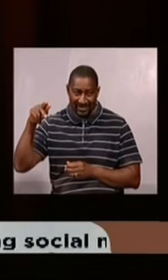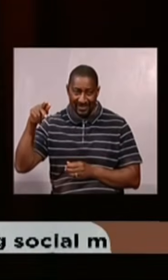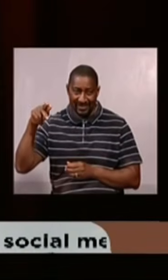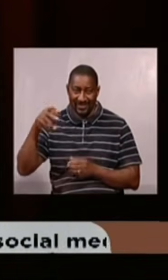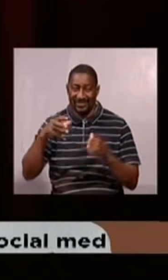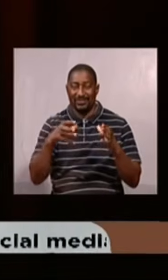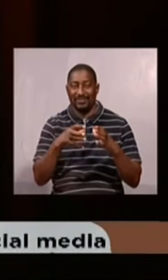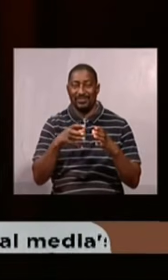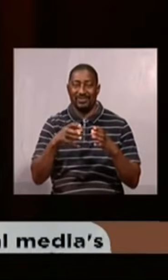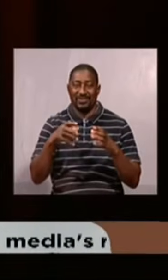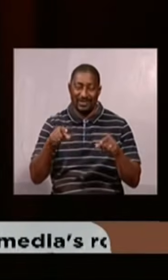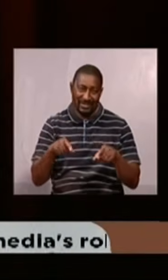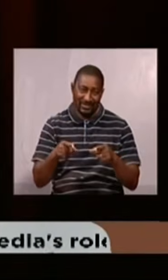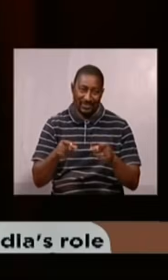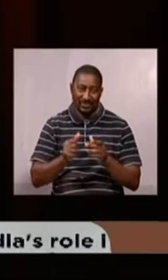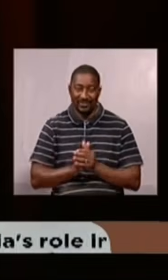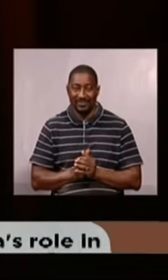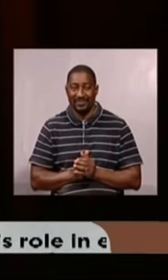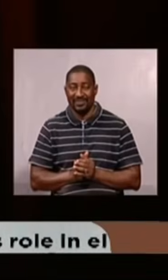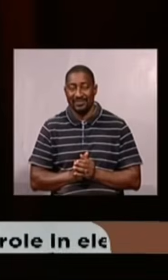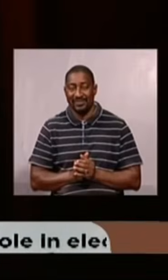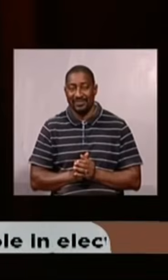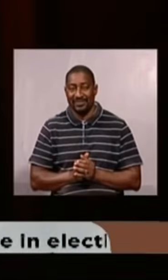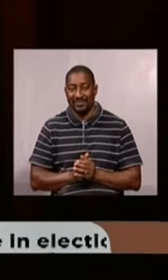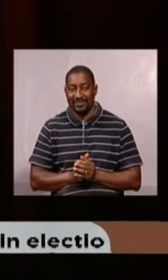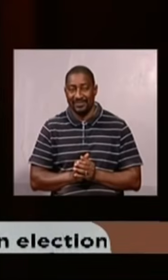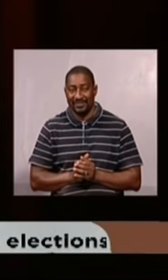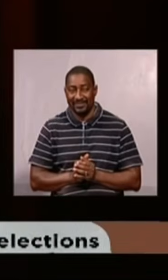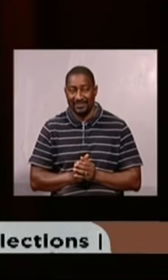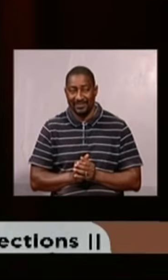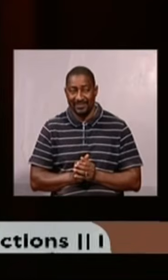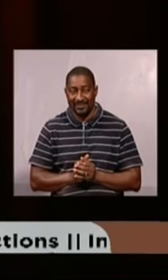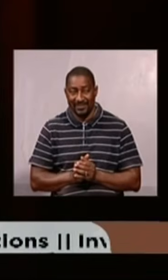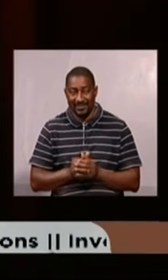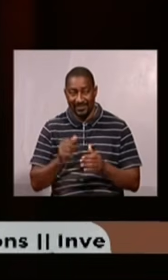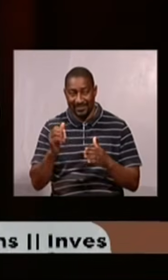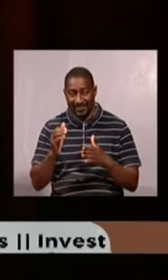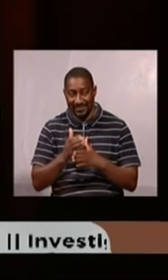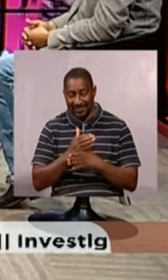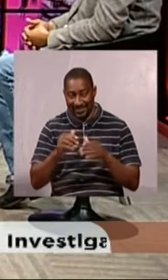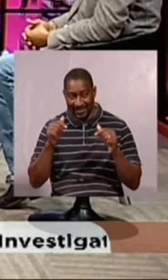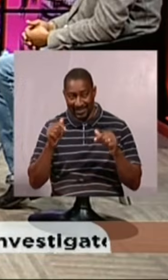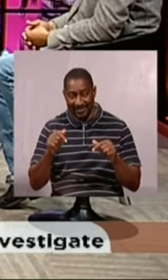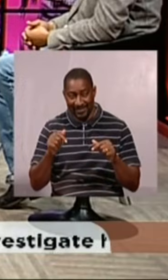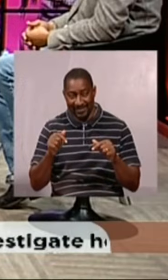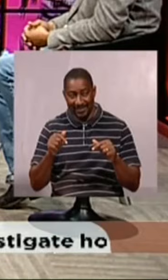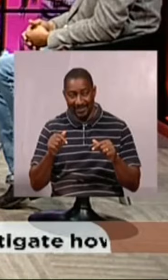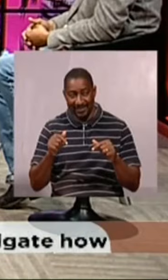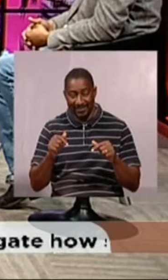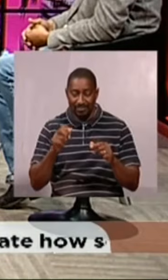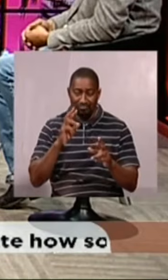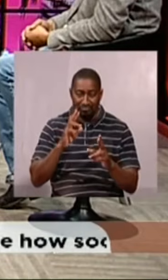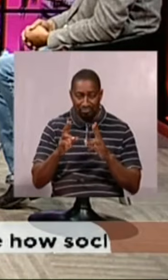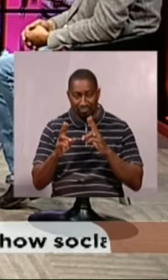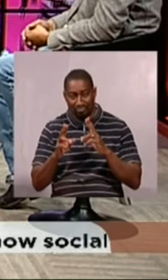for it. And it's unfortunate, but that's how it's become now. There's a fine line between sort of robust debate